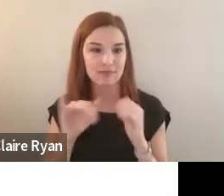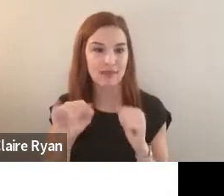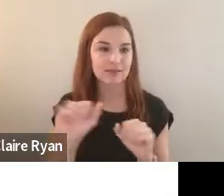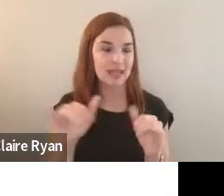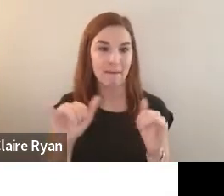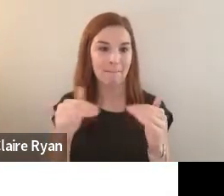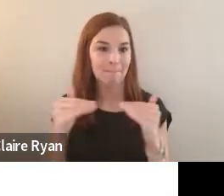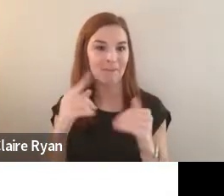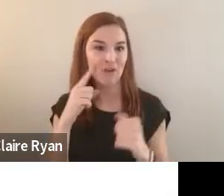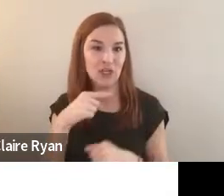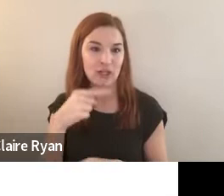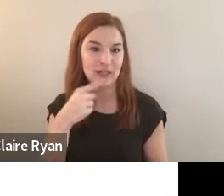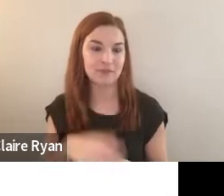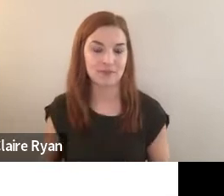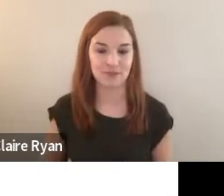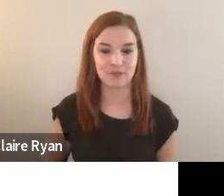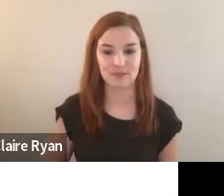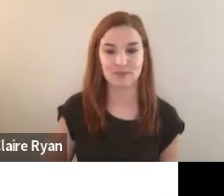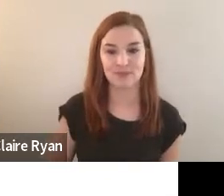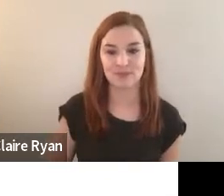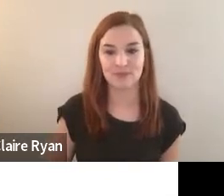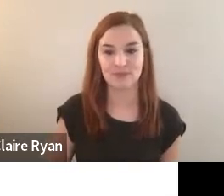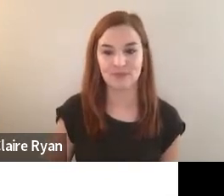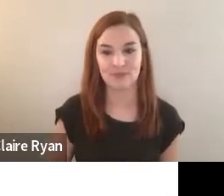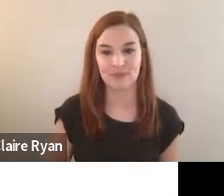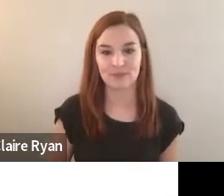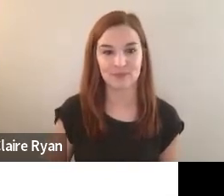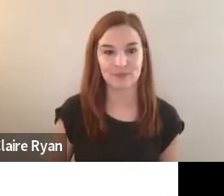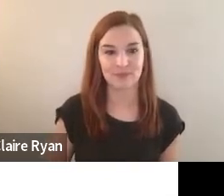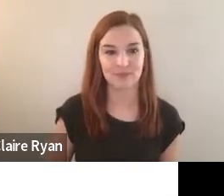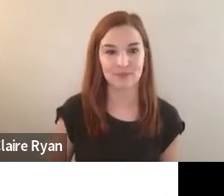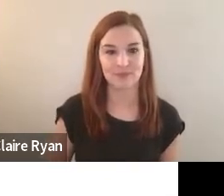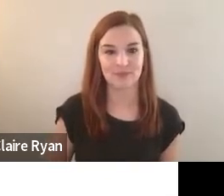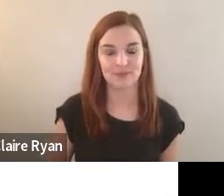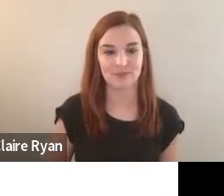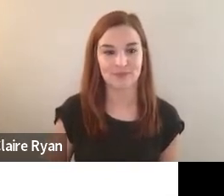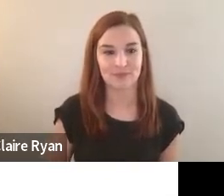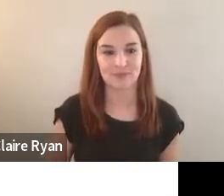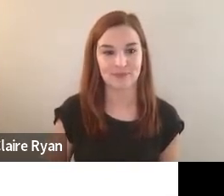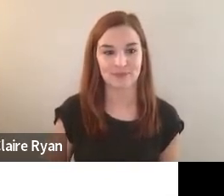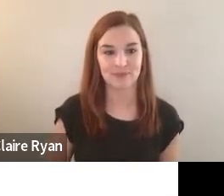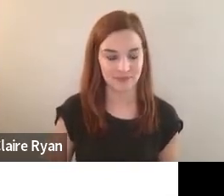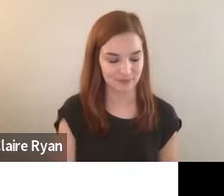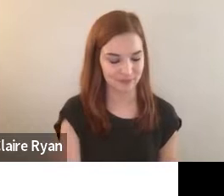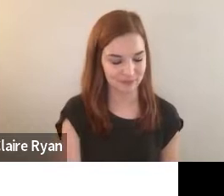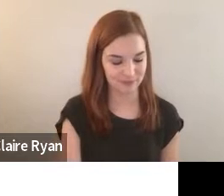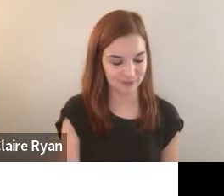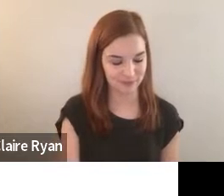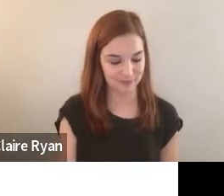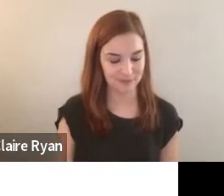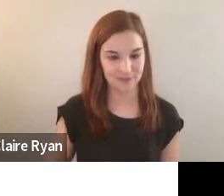to express their fundamental needs in sign language, in a language in which they can communicate, just as hearing children